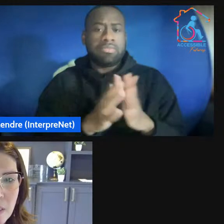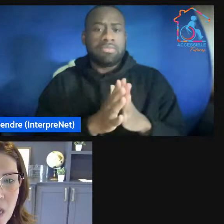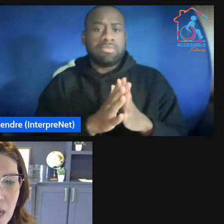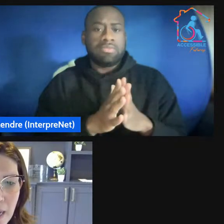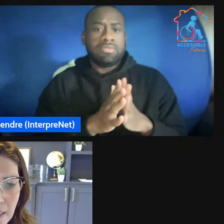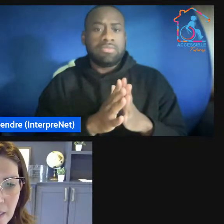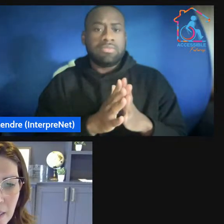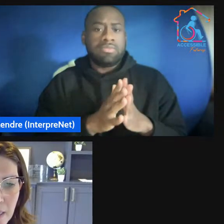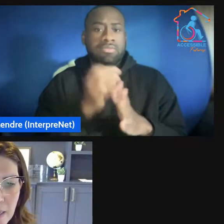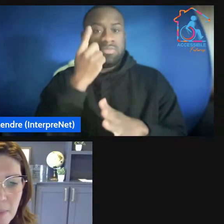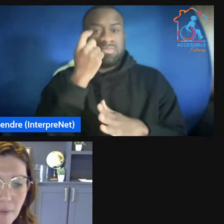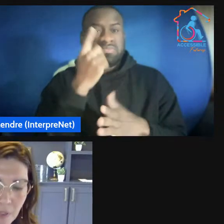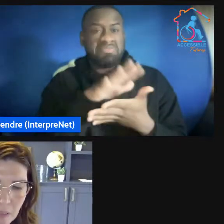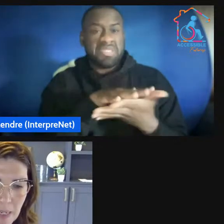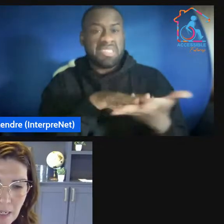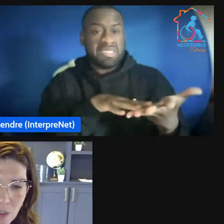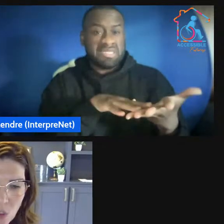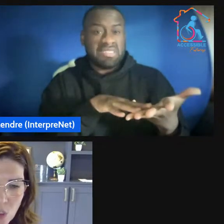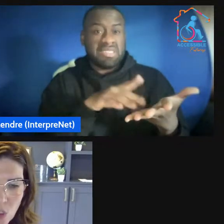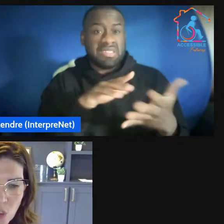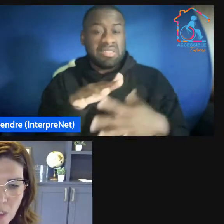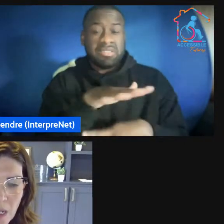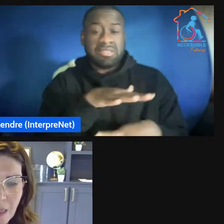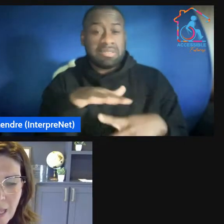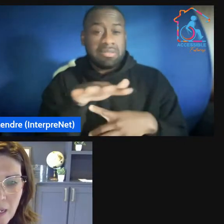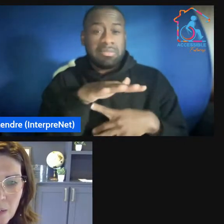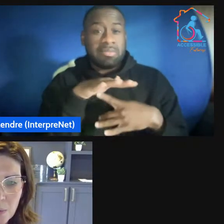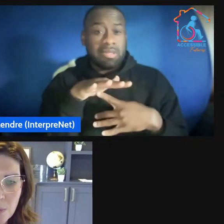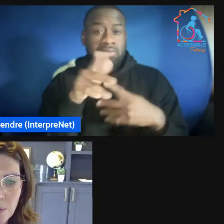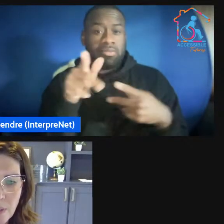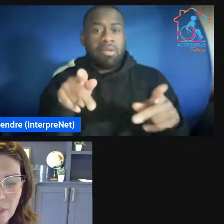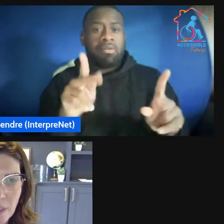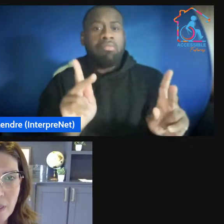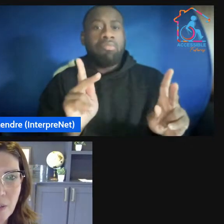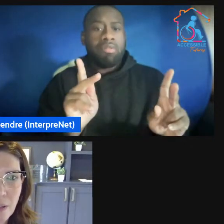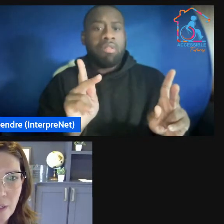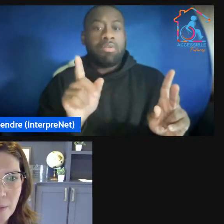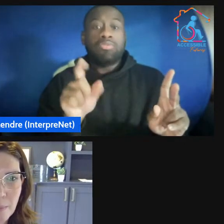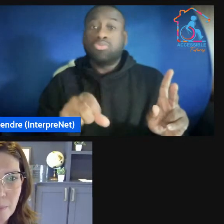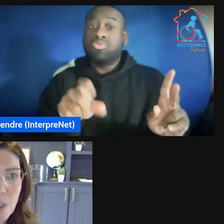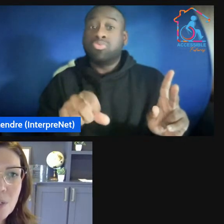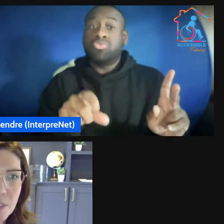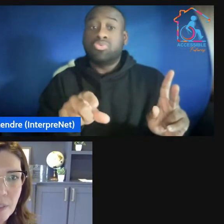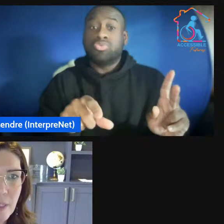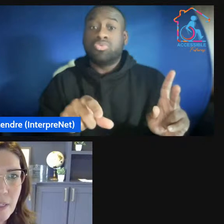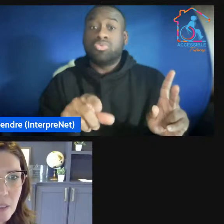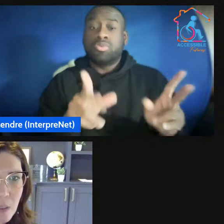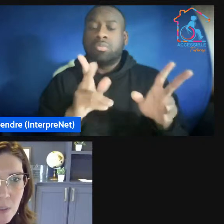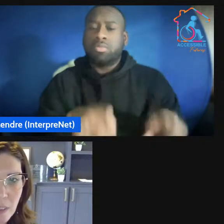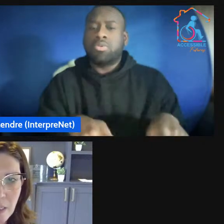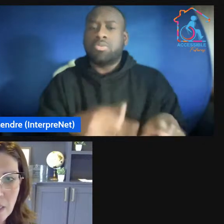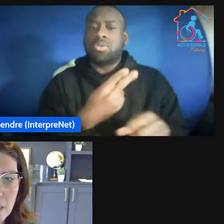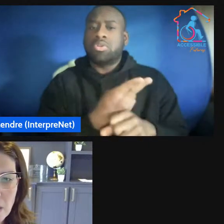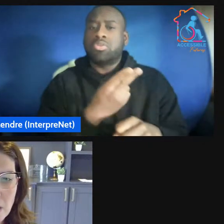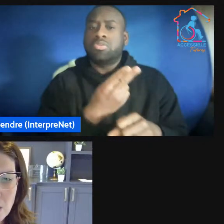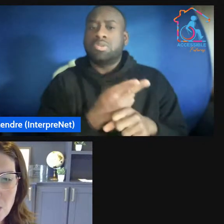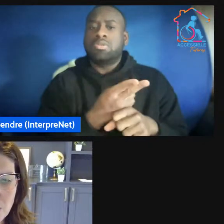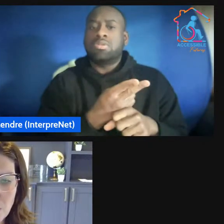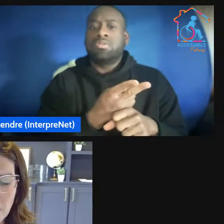The design of a space should allow the person that's using